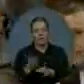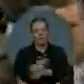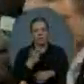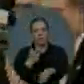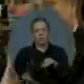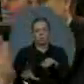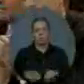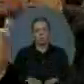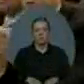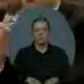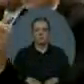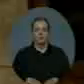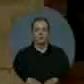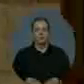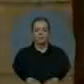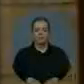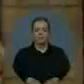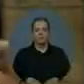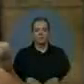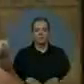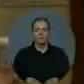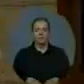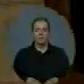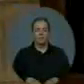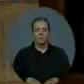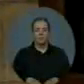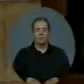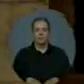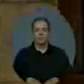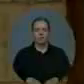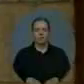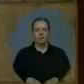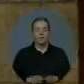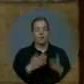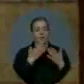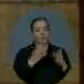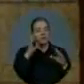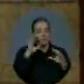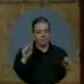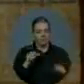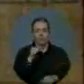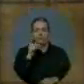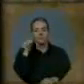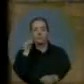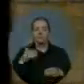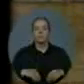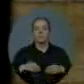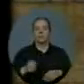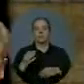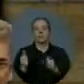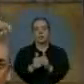honourable member for Timmins-James Bay. Thank you, Mr. Speaker. Well, this morning the Minister of Indian Affairs told 13-year-old children